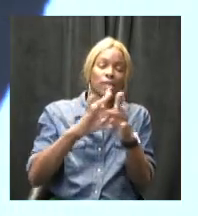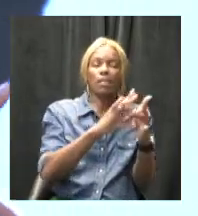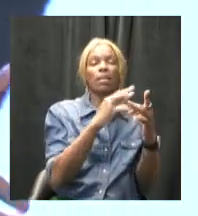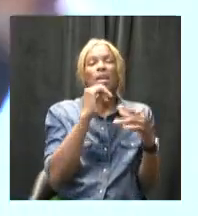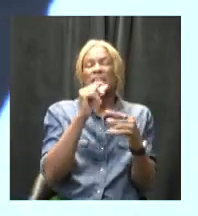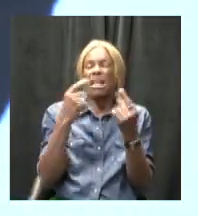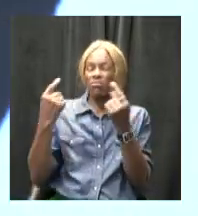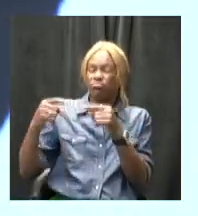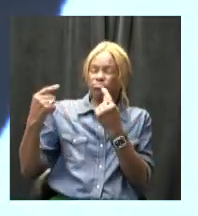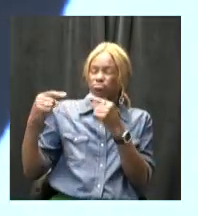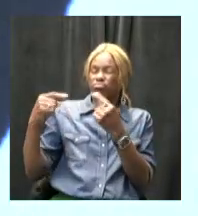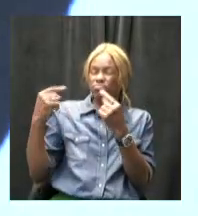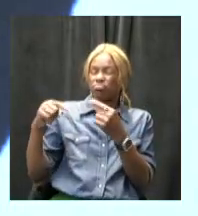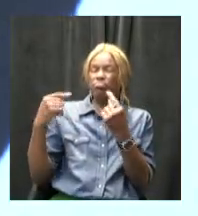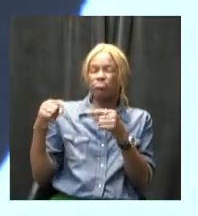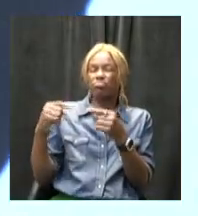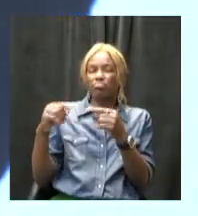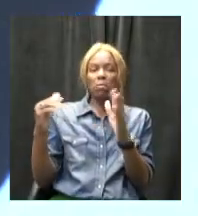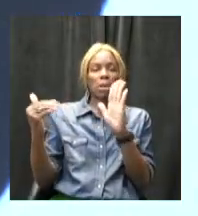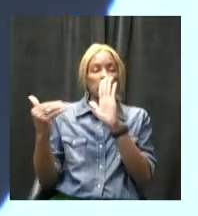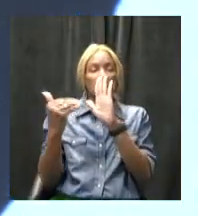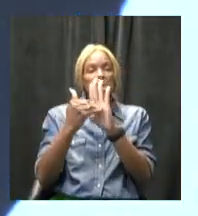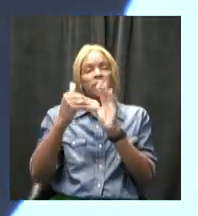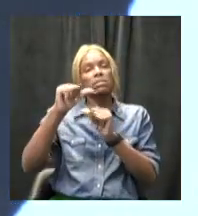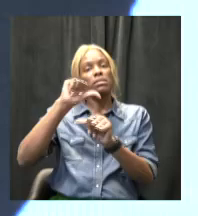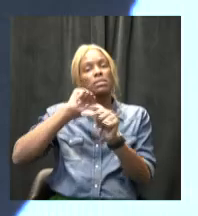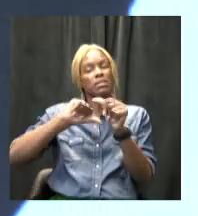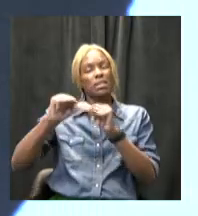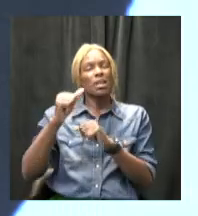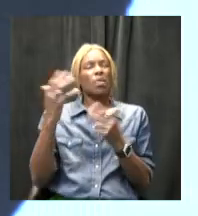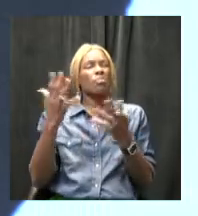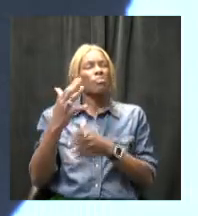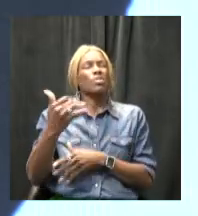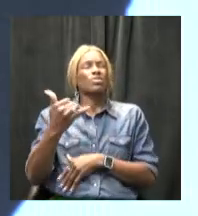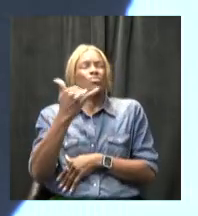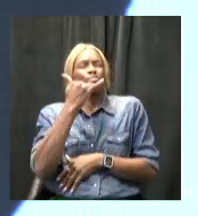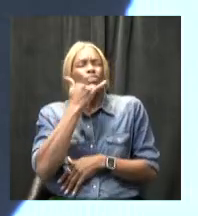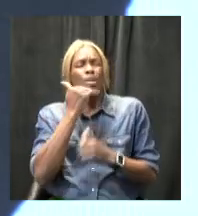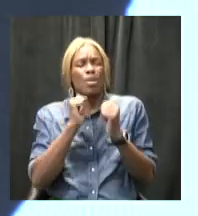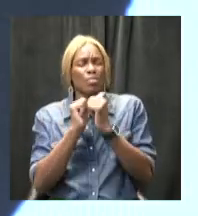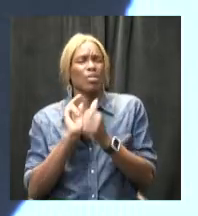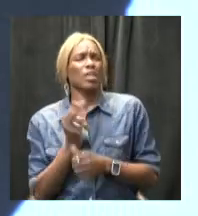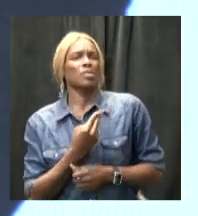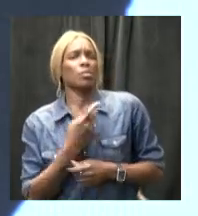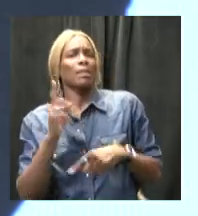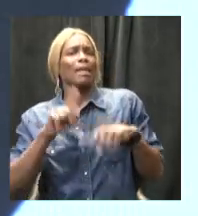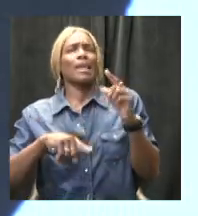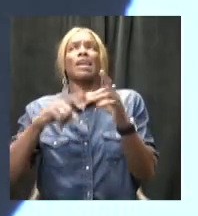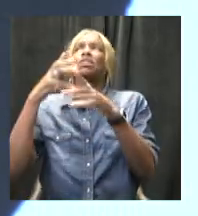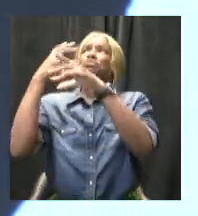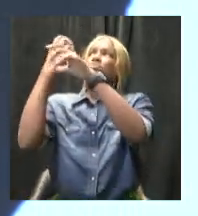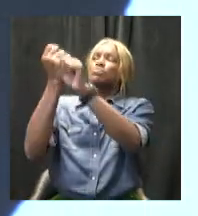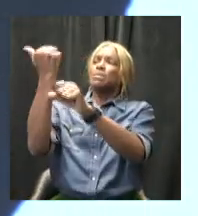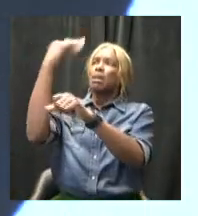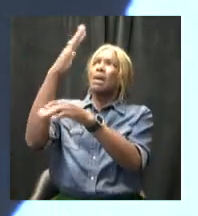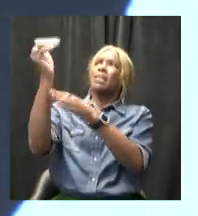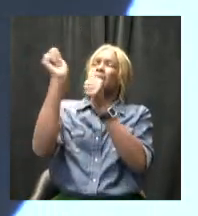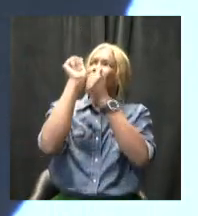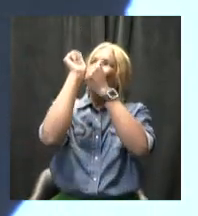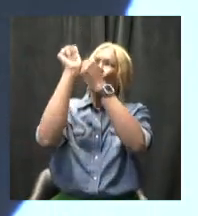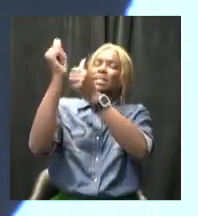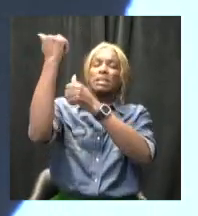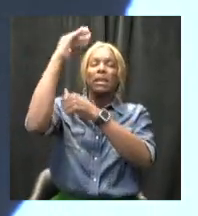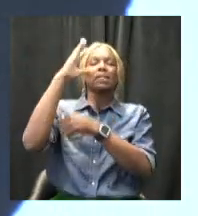one another, to be on the same page. What's wrong with us when we as Christians cannot trust God and follow God and have